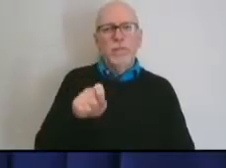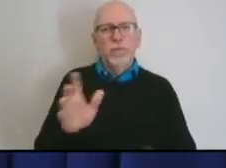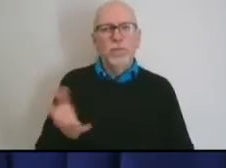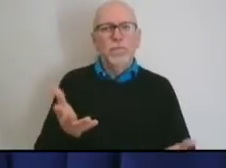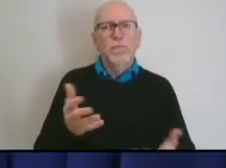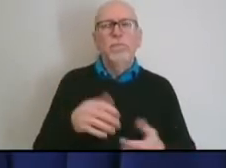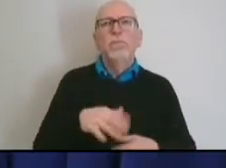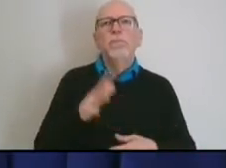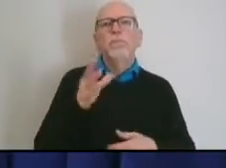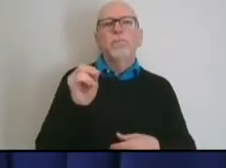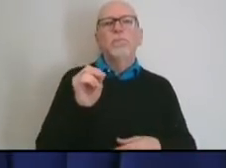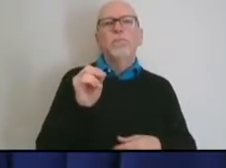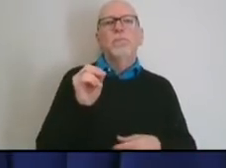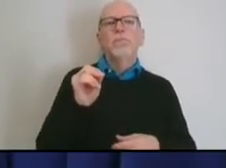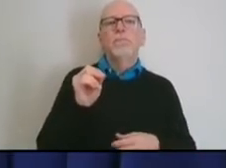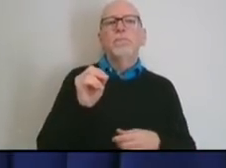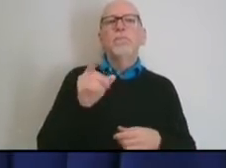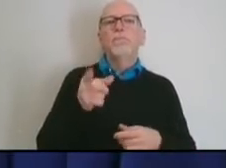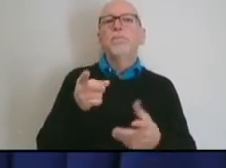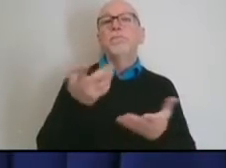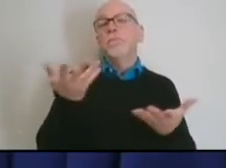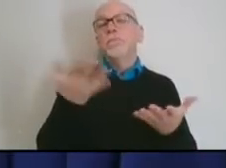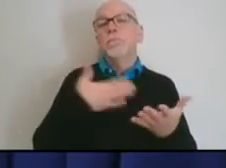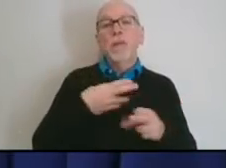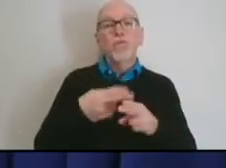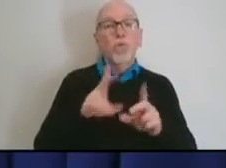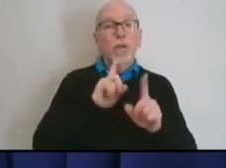the short answer is